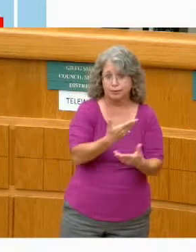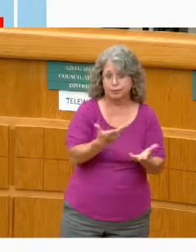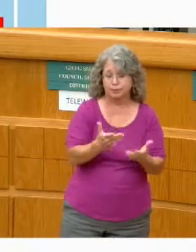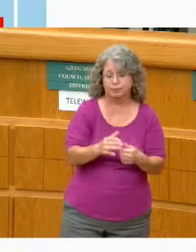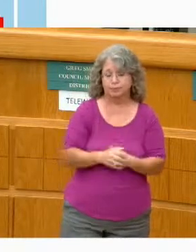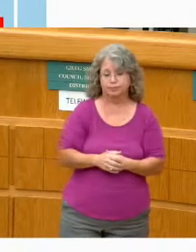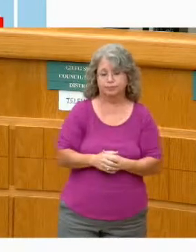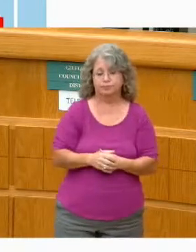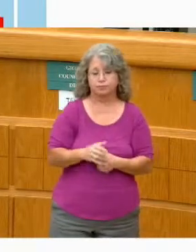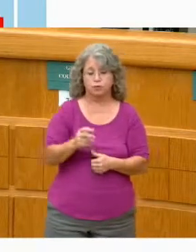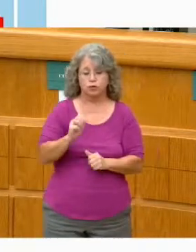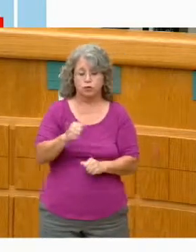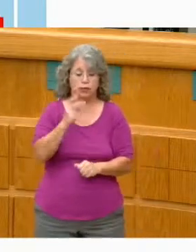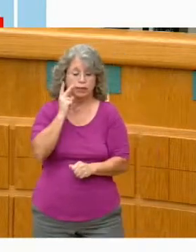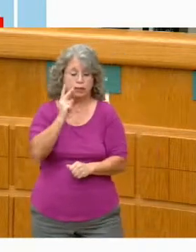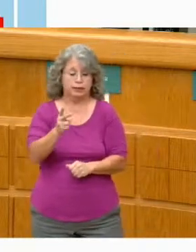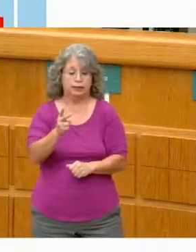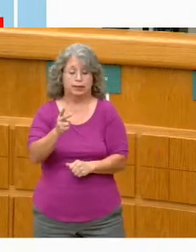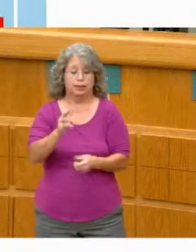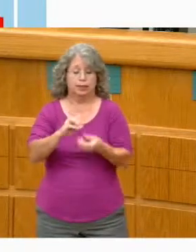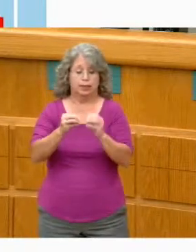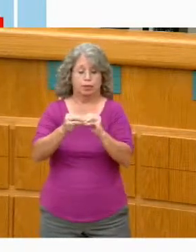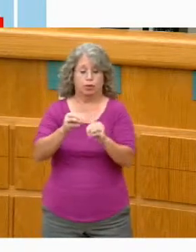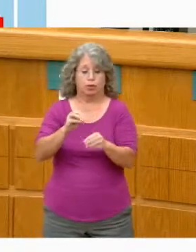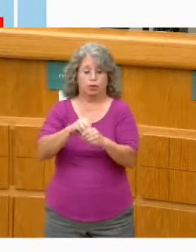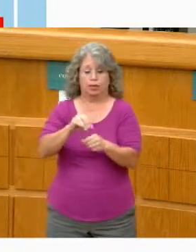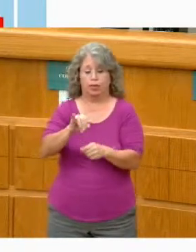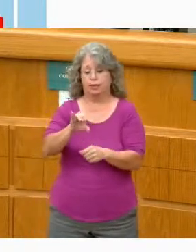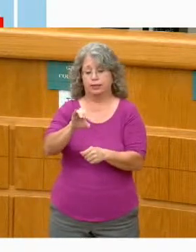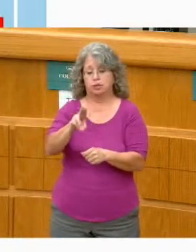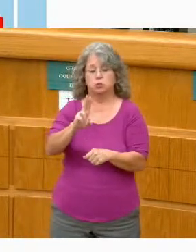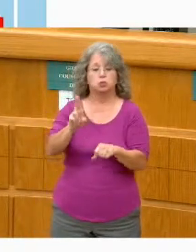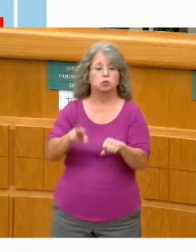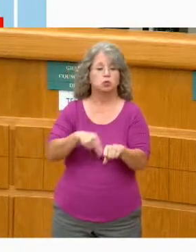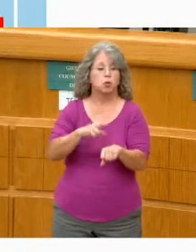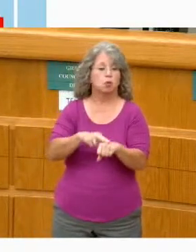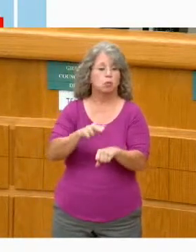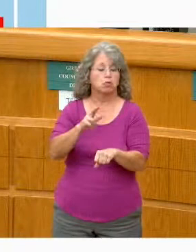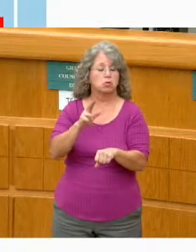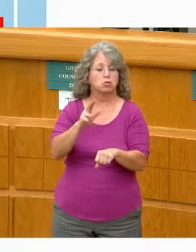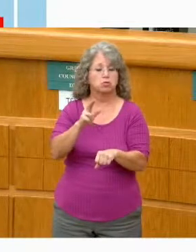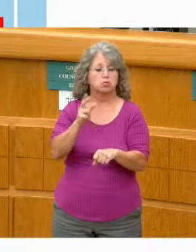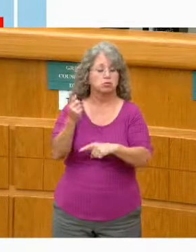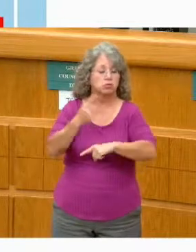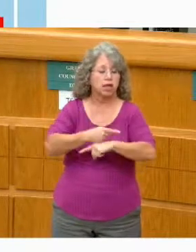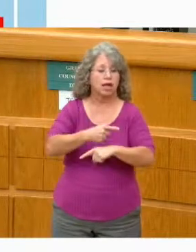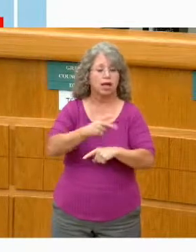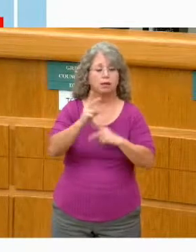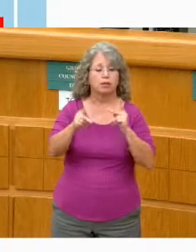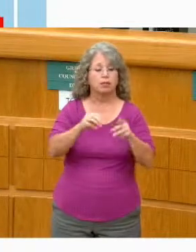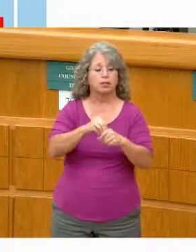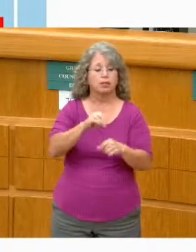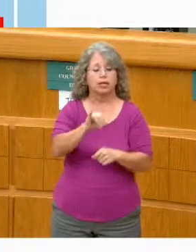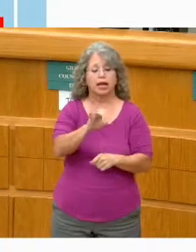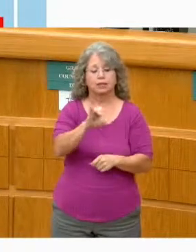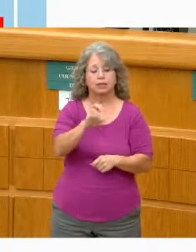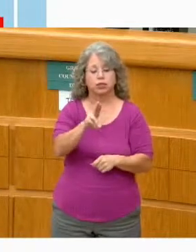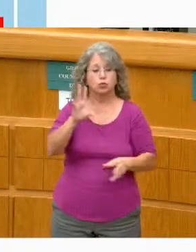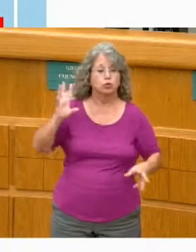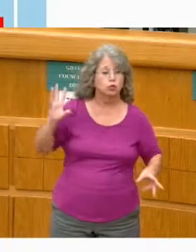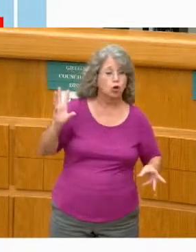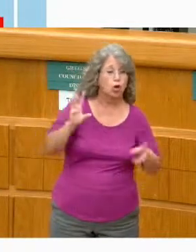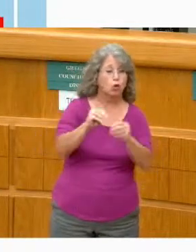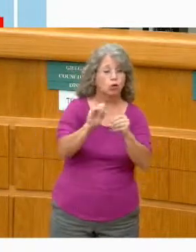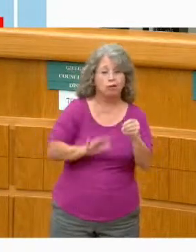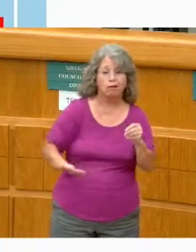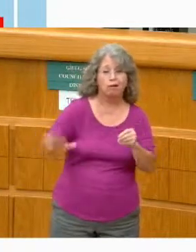pattern in the ICU. Normally in the ICU, there's around 150 people, maybe a little bit less, that need critical